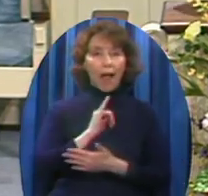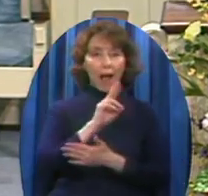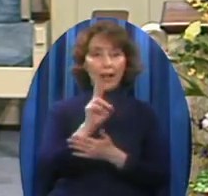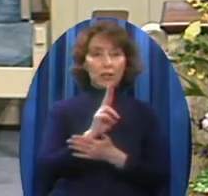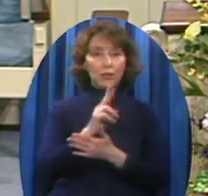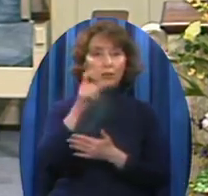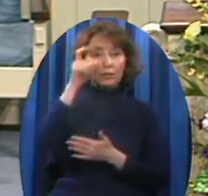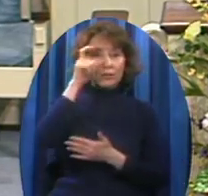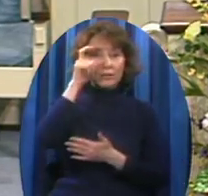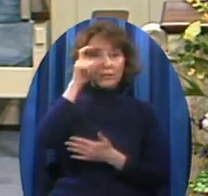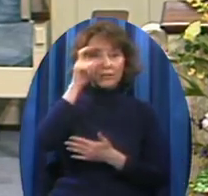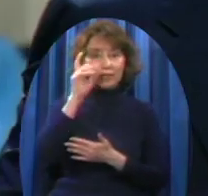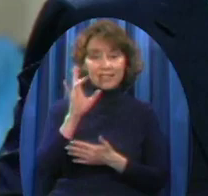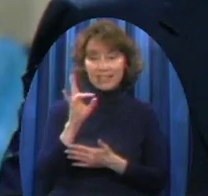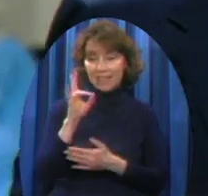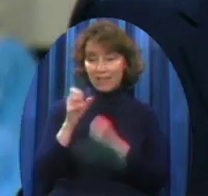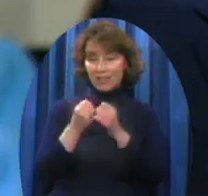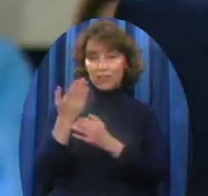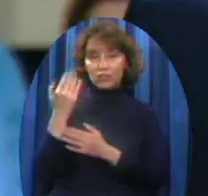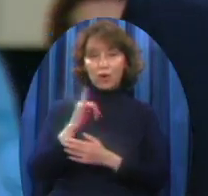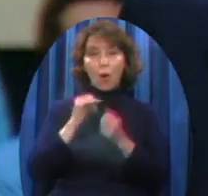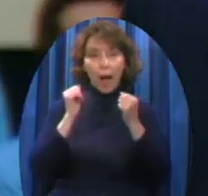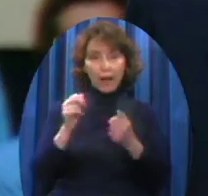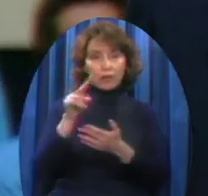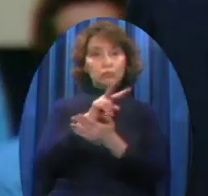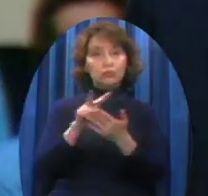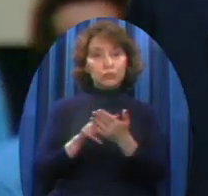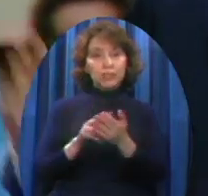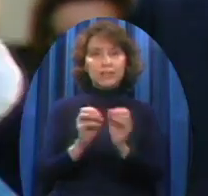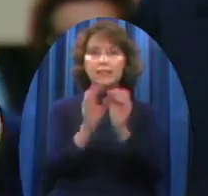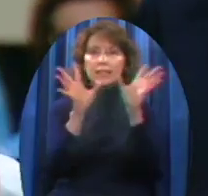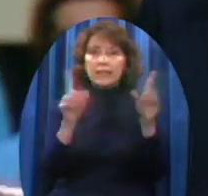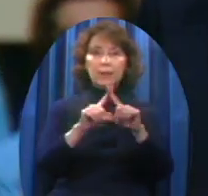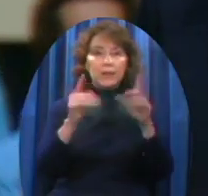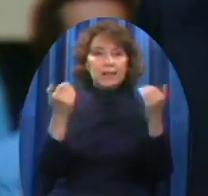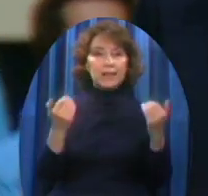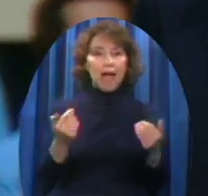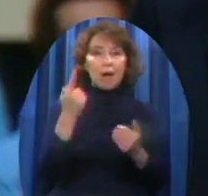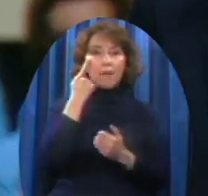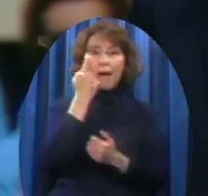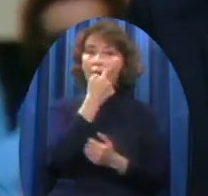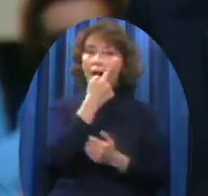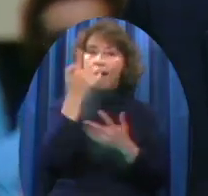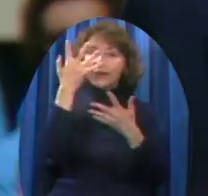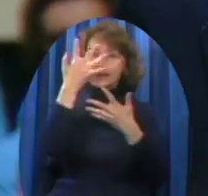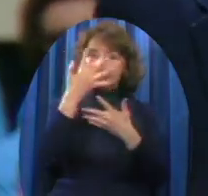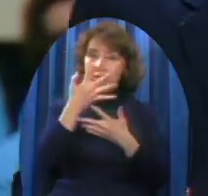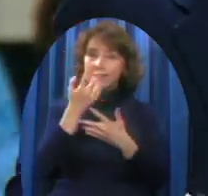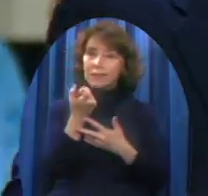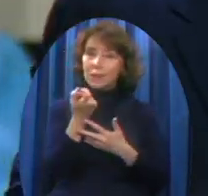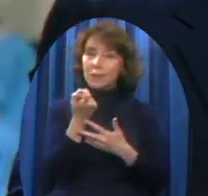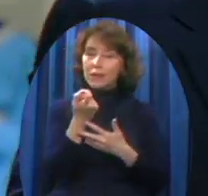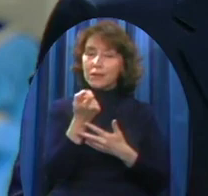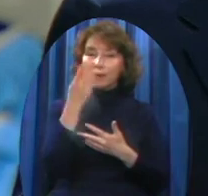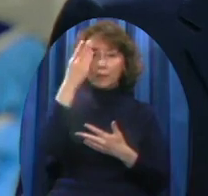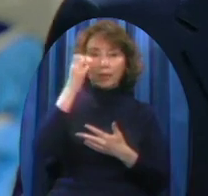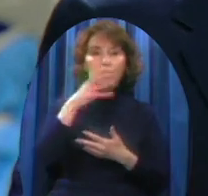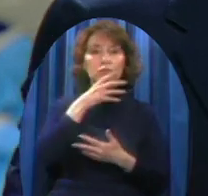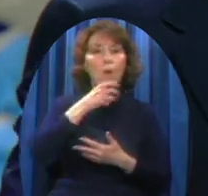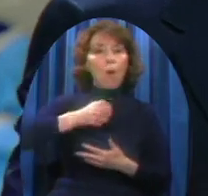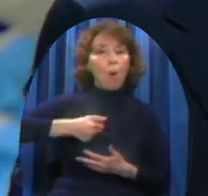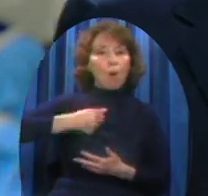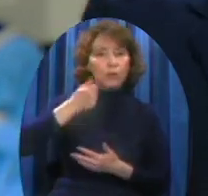back there at the television set. Everything's wearing out. Nothing works as good as it used to. And you just can't get replacement